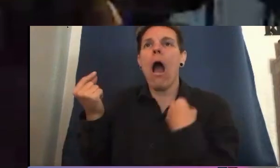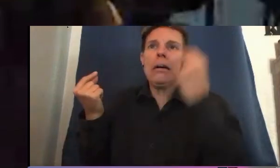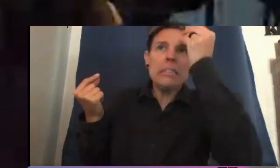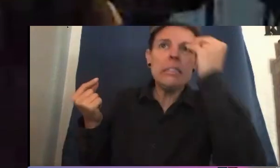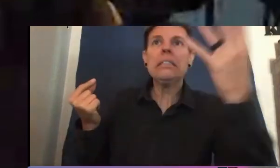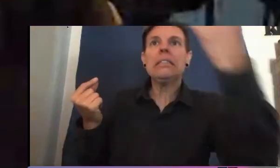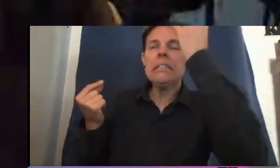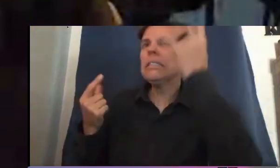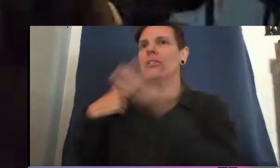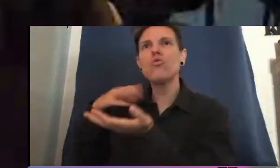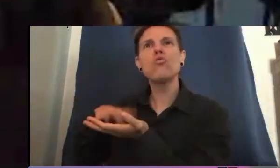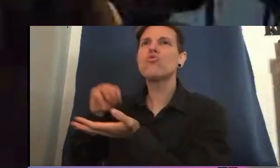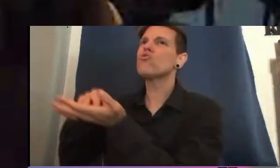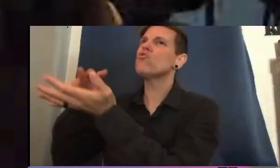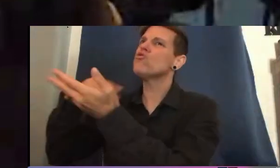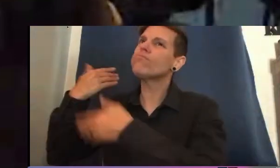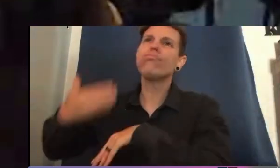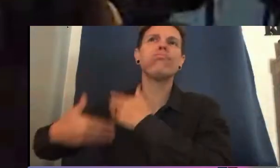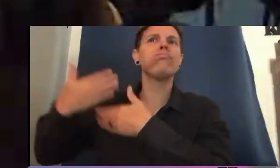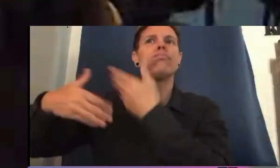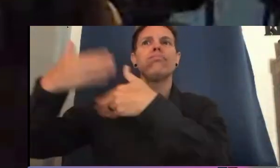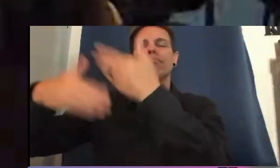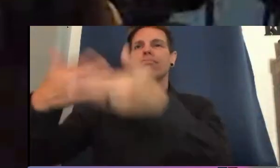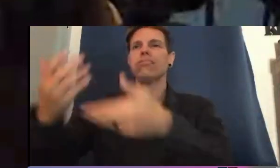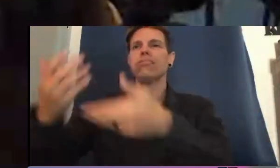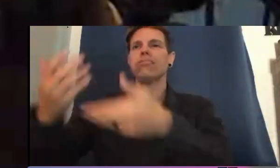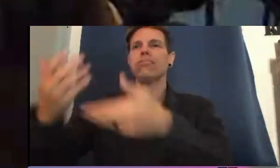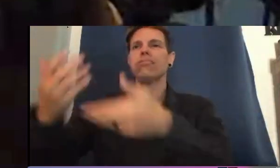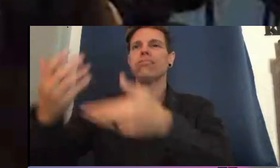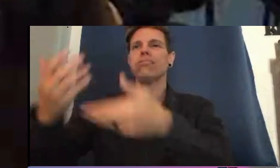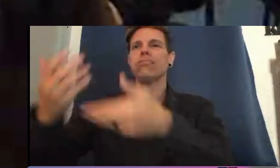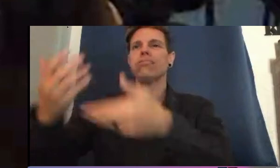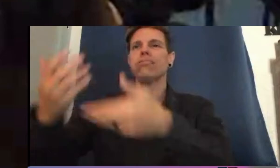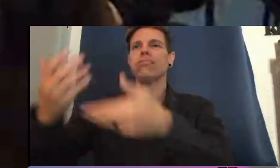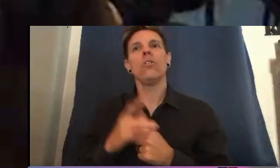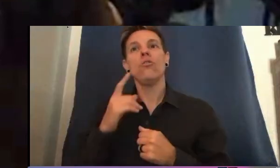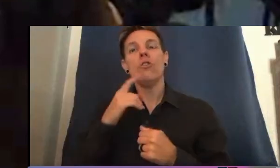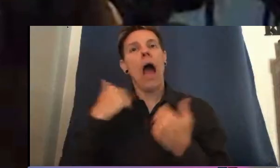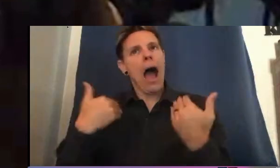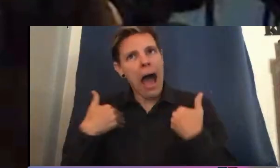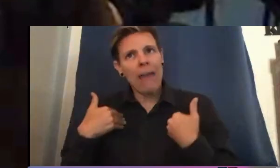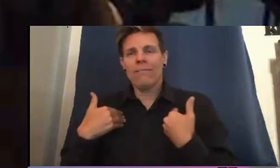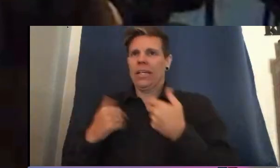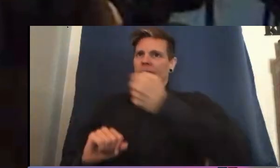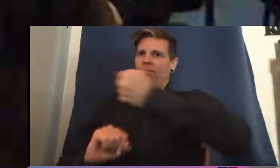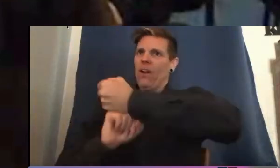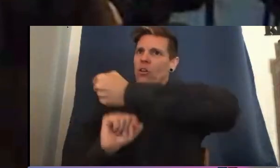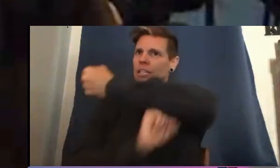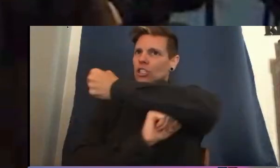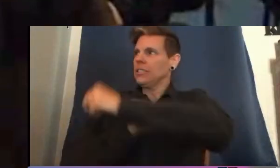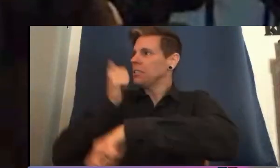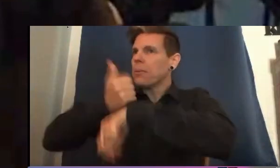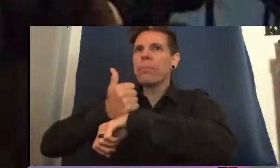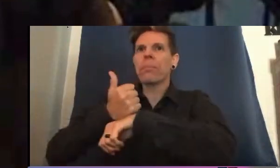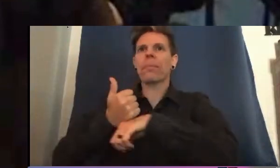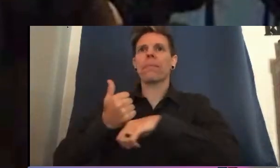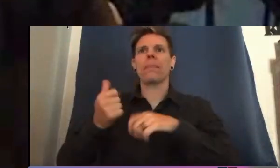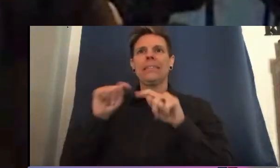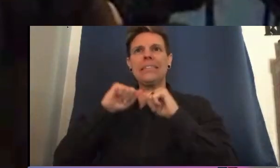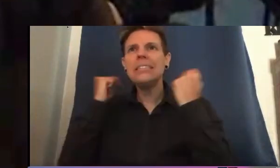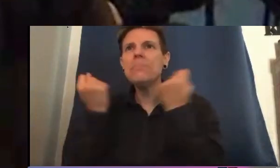and wanted to give you guys a good grounding with where we are today. And as always, I want to